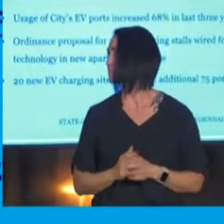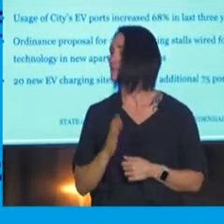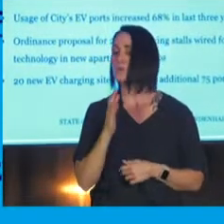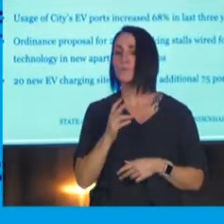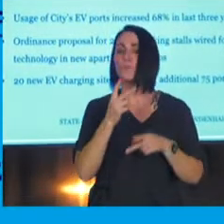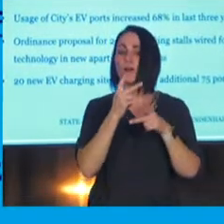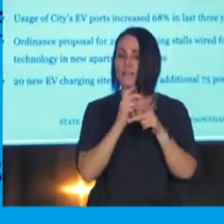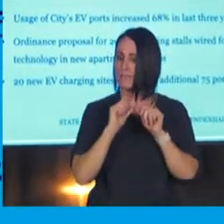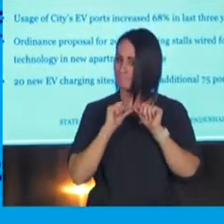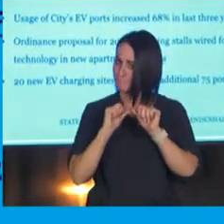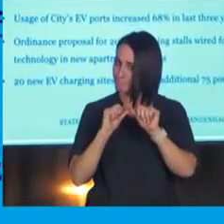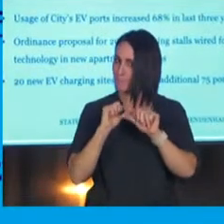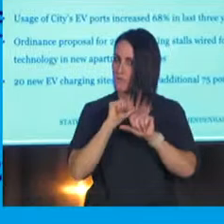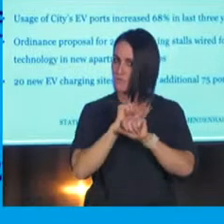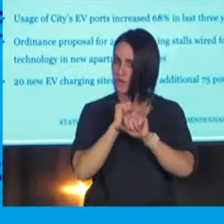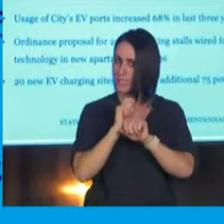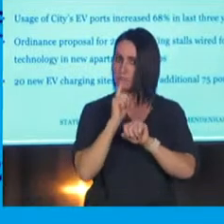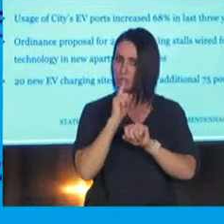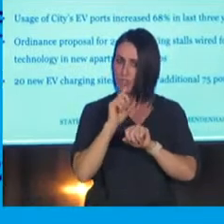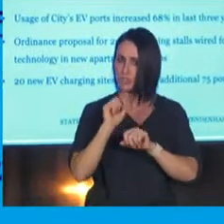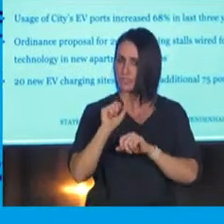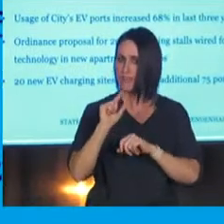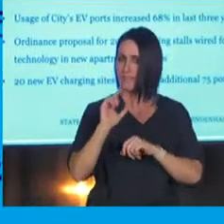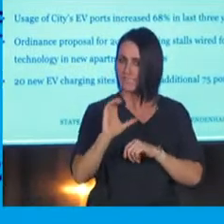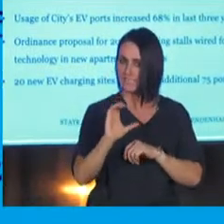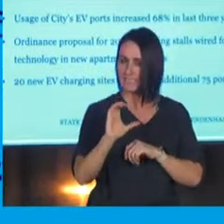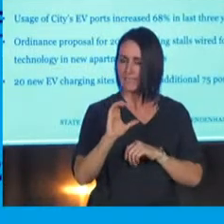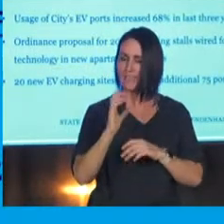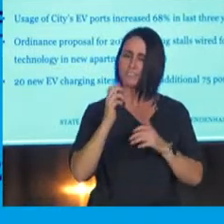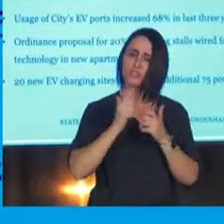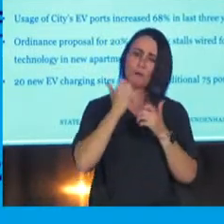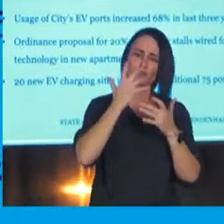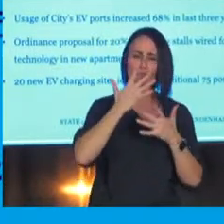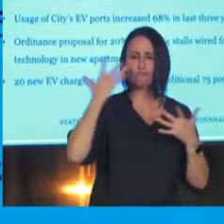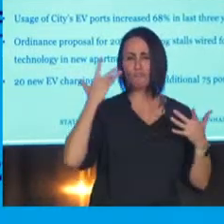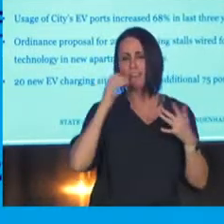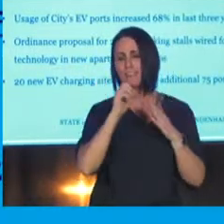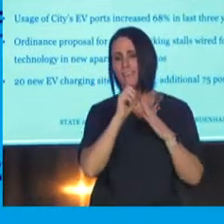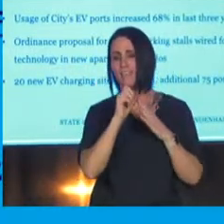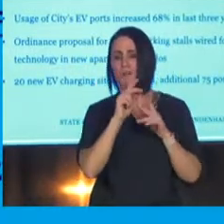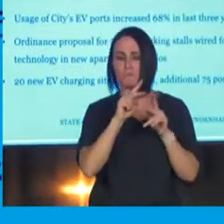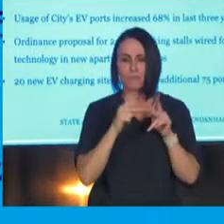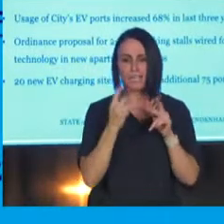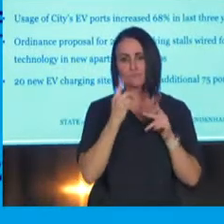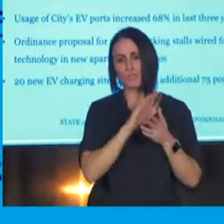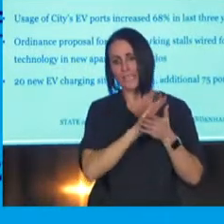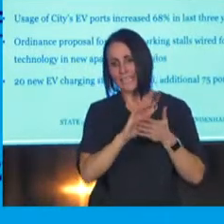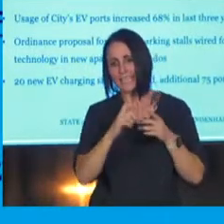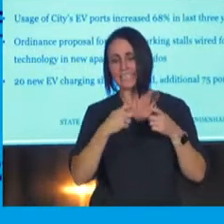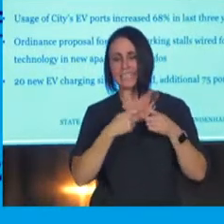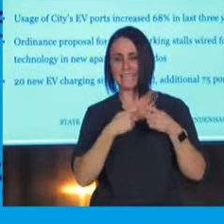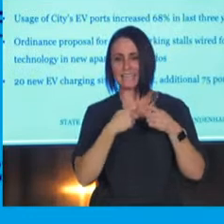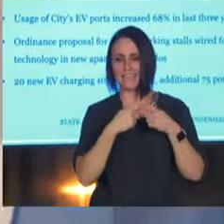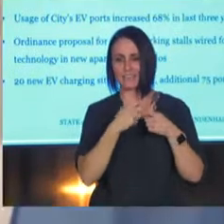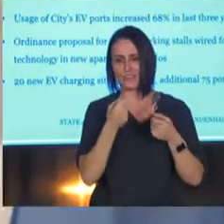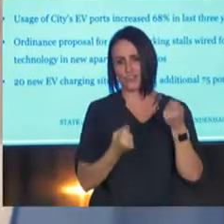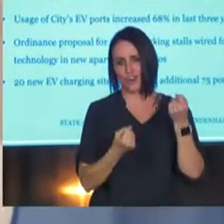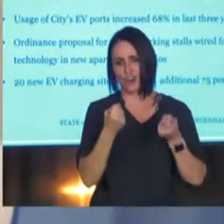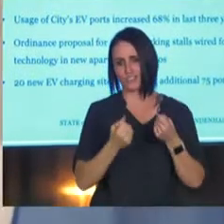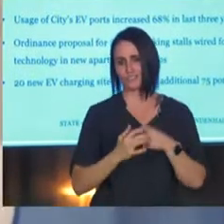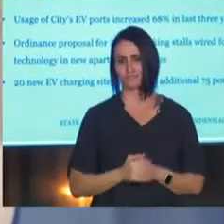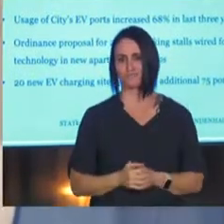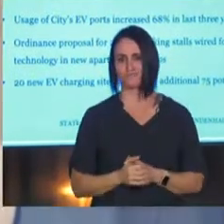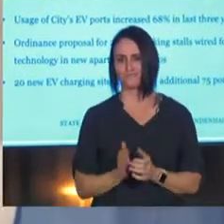keep working to make sure that Salt Lake City is the friendliest state for clean electric vehicles.